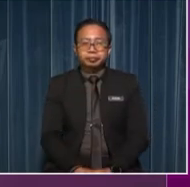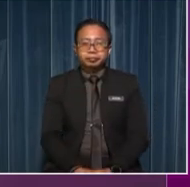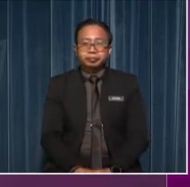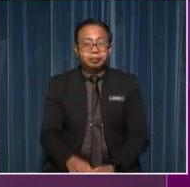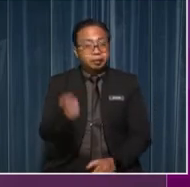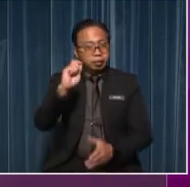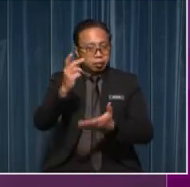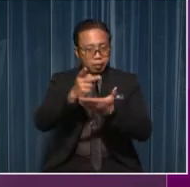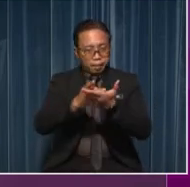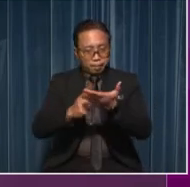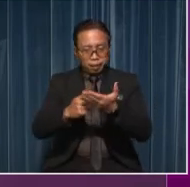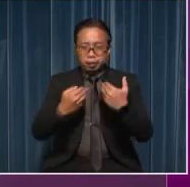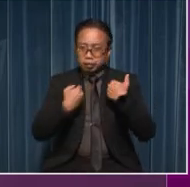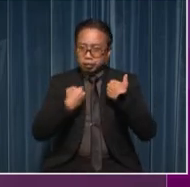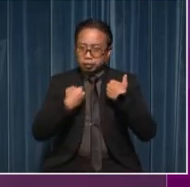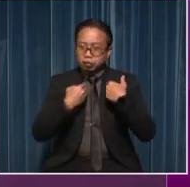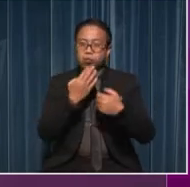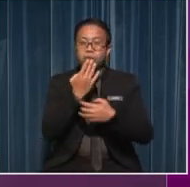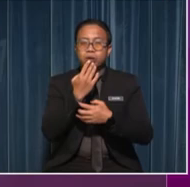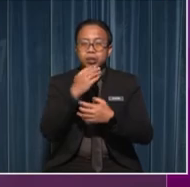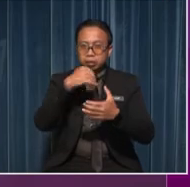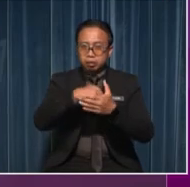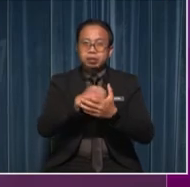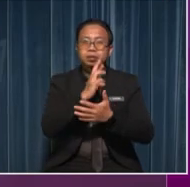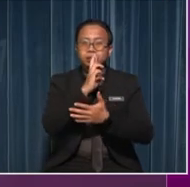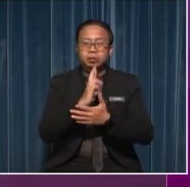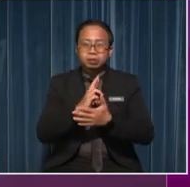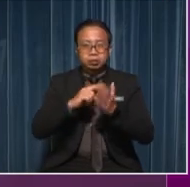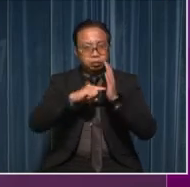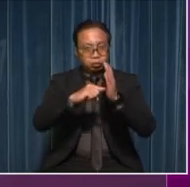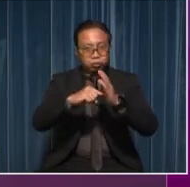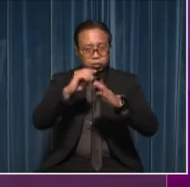The part that has been shaded in red as shown on